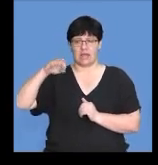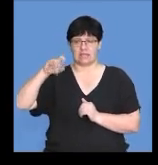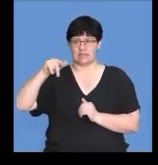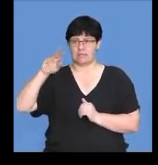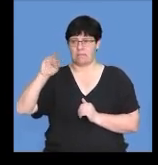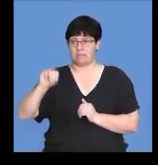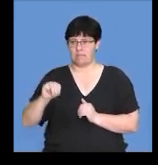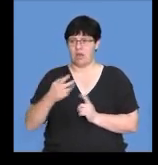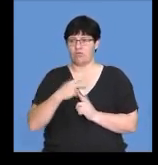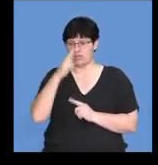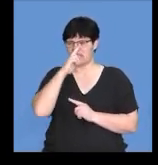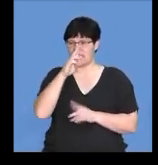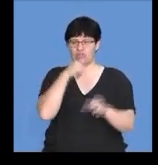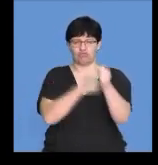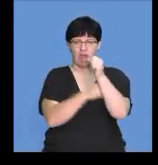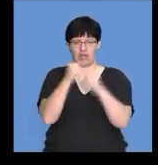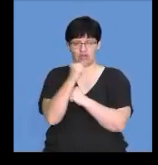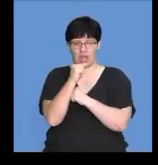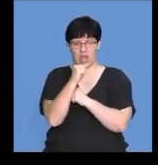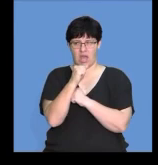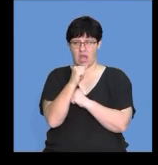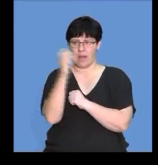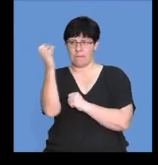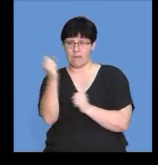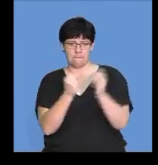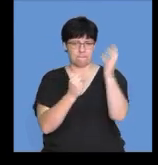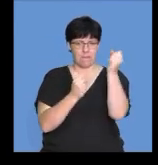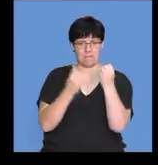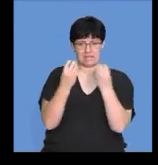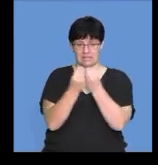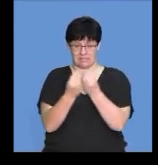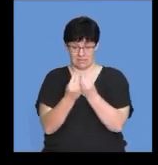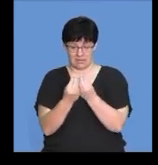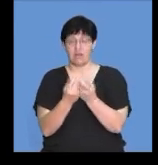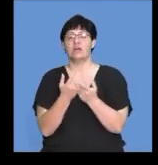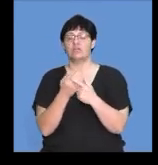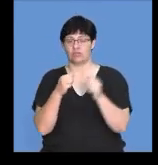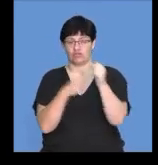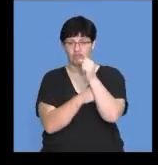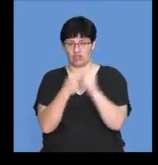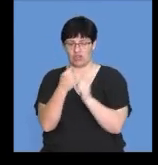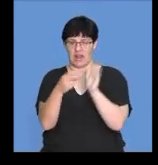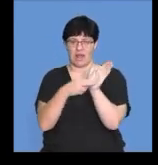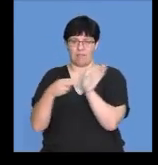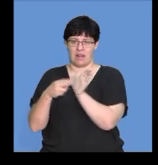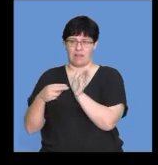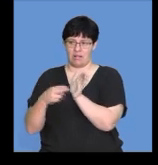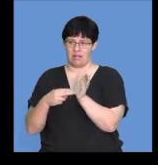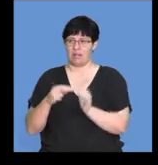see structures here that are putting together substances together, and these structures are labeled